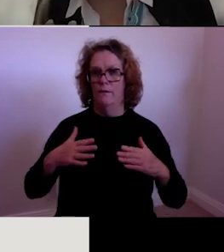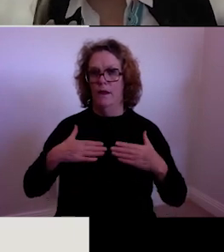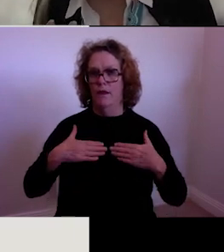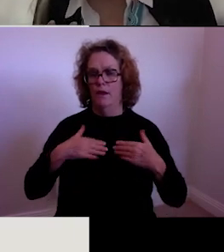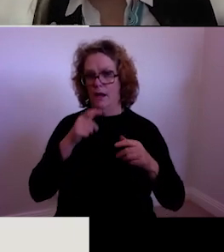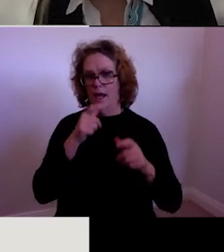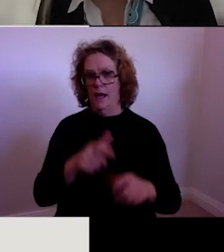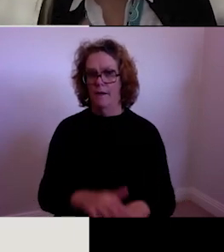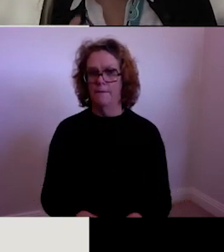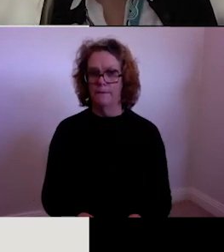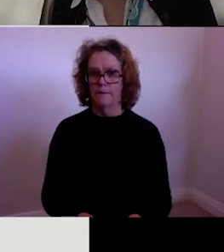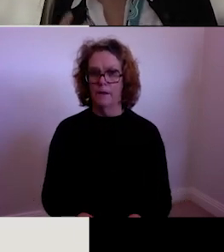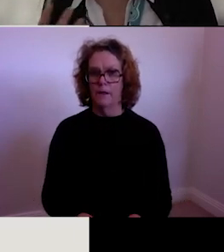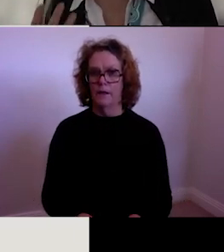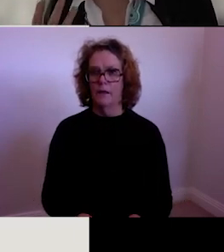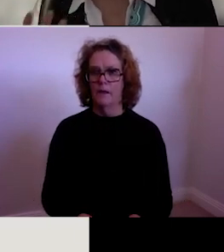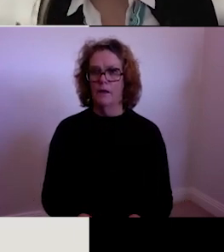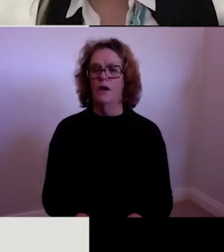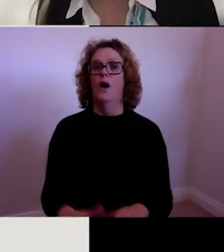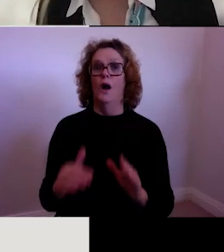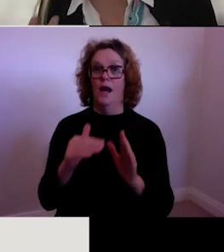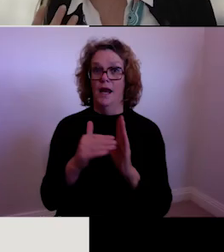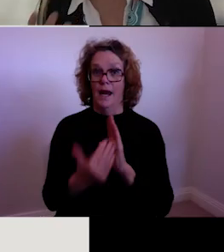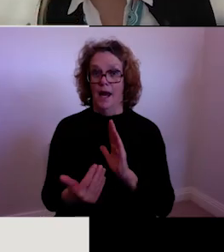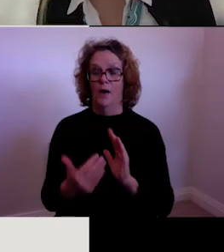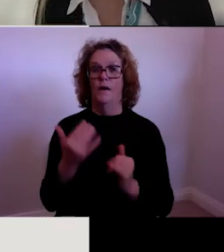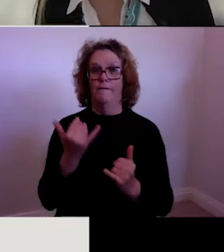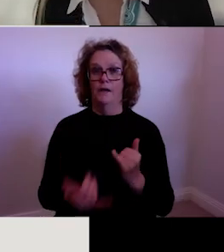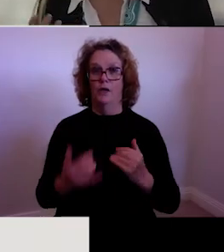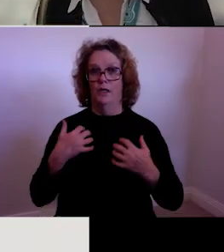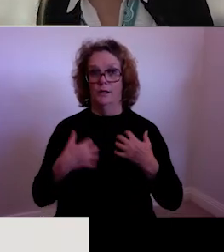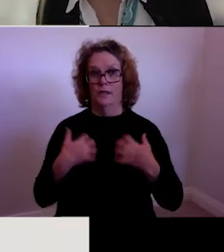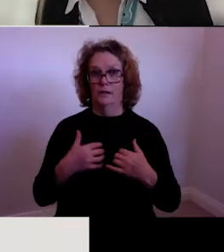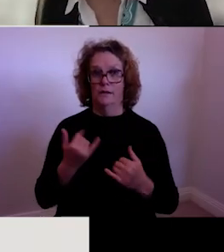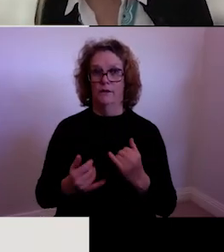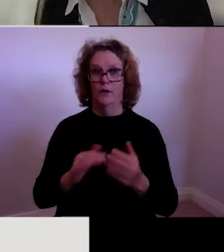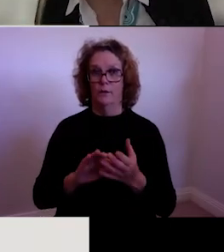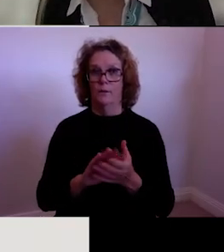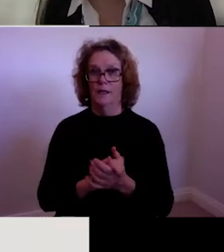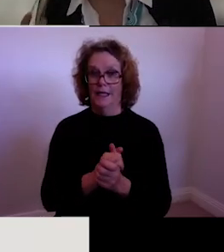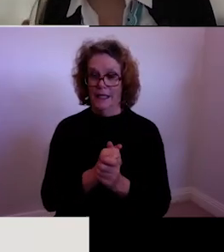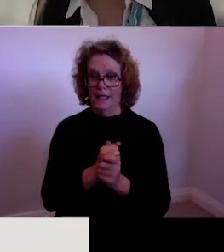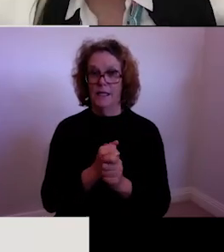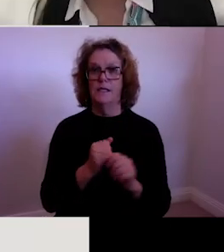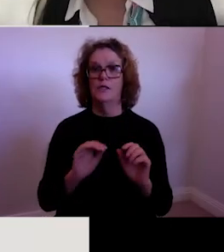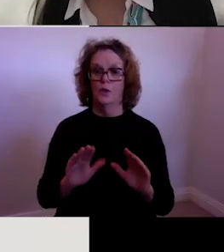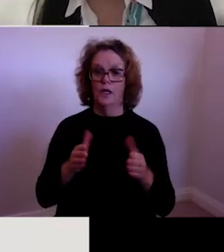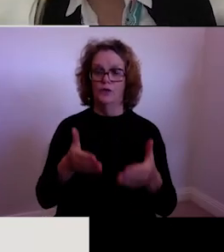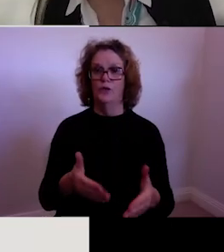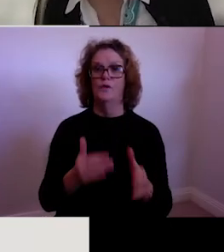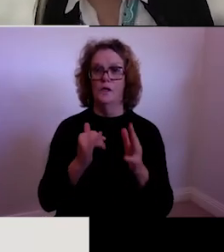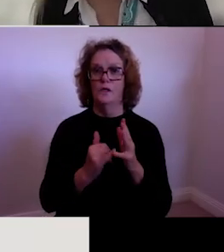the literature. And so I'm now very excited, very pleased to introduce to you Susan